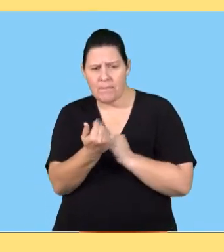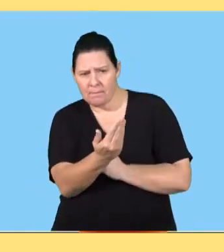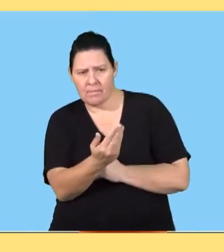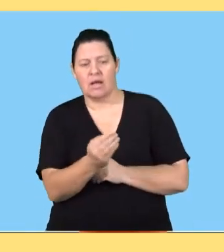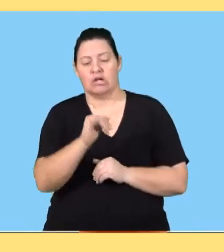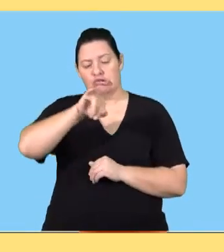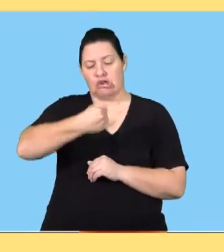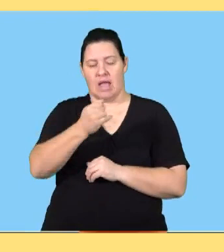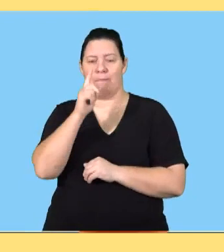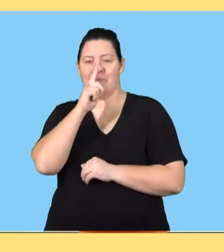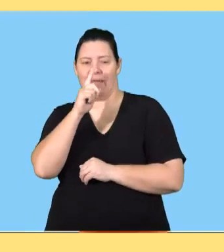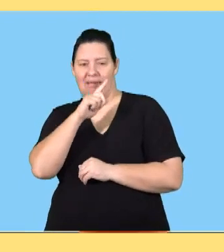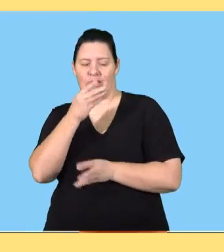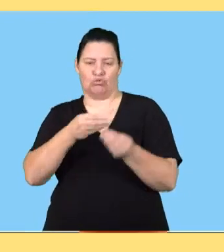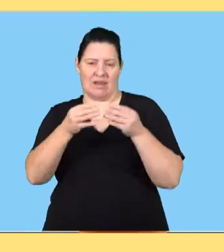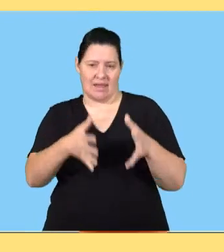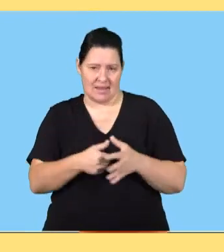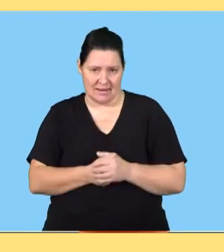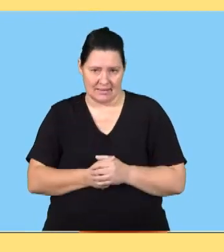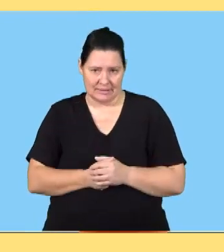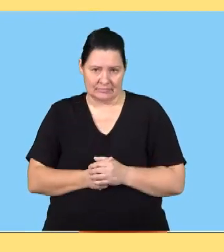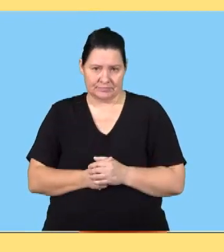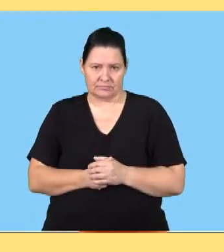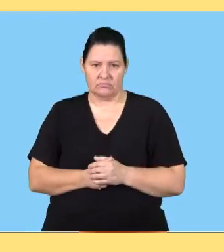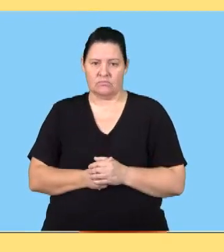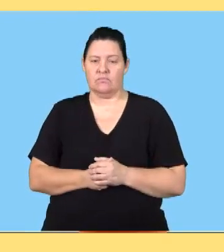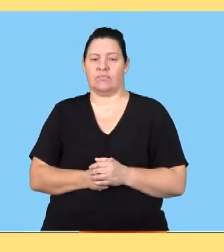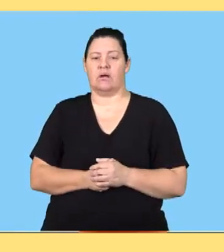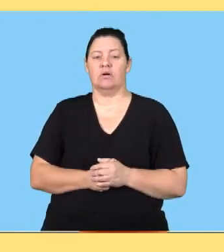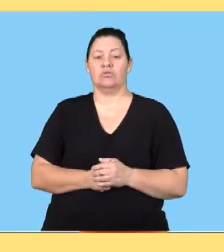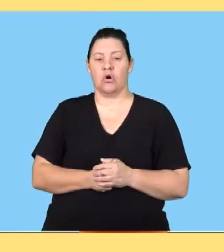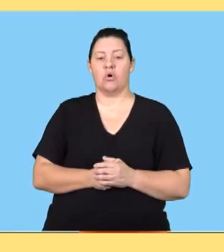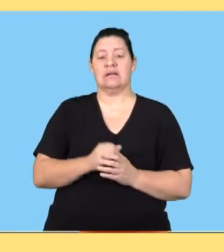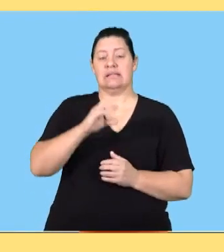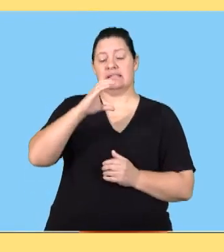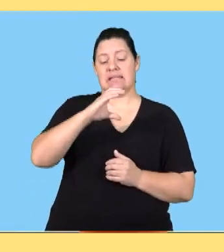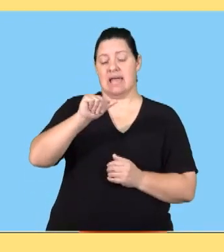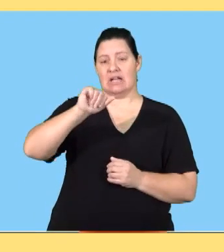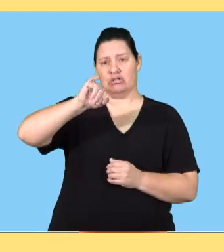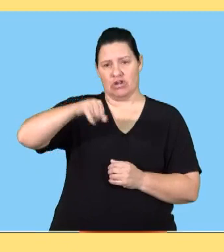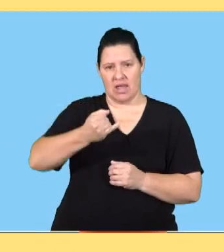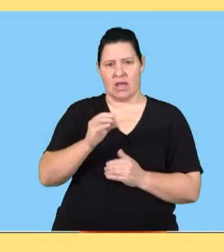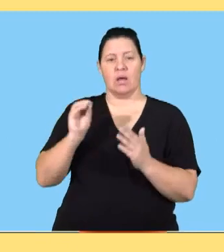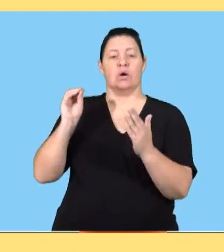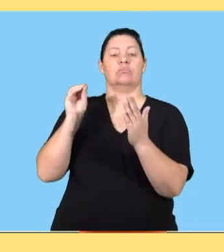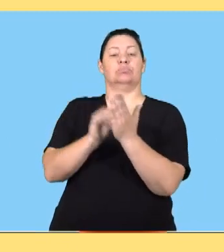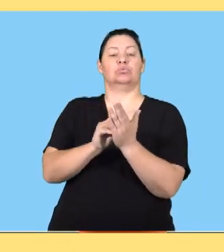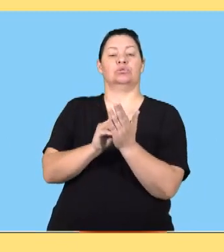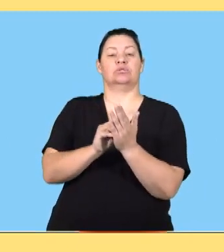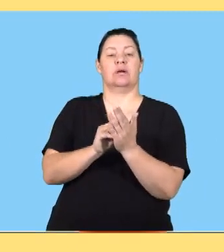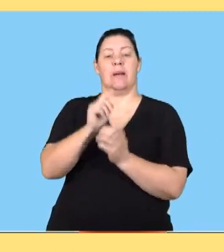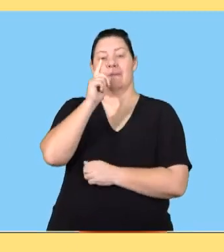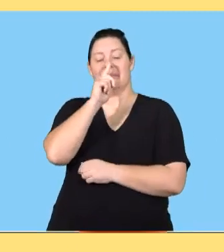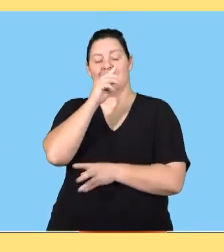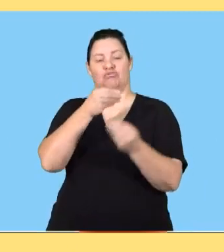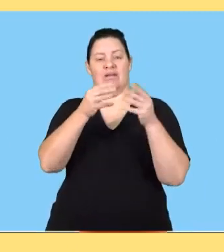whom was it issued to? Pink Traders. Here's my Pink Traders. So in my CAJ, I'll also write